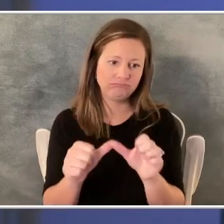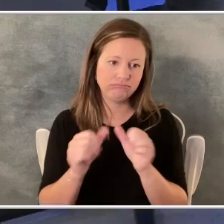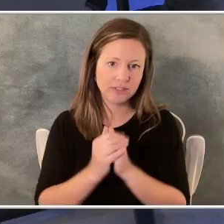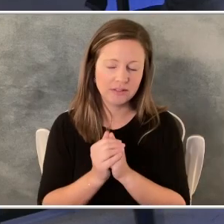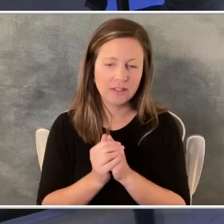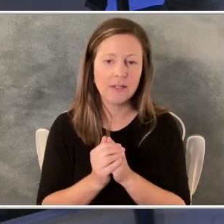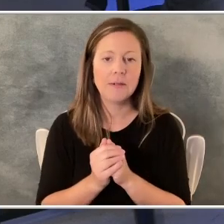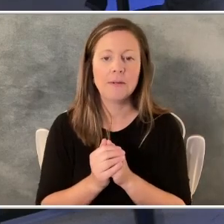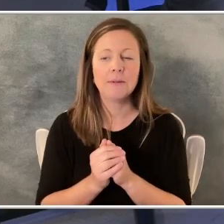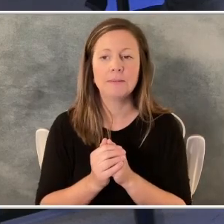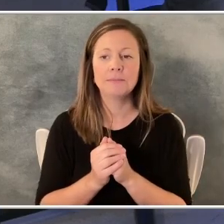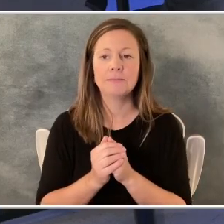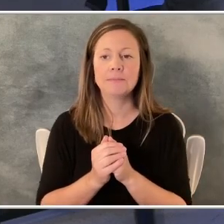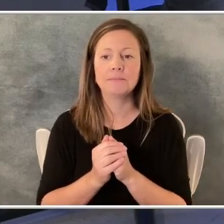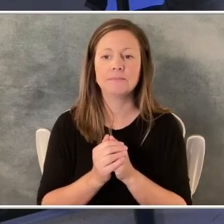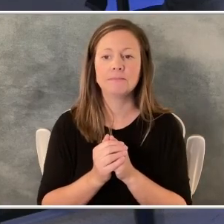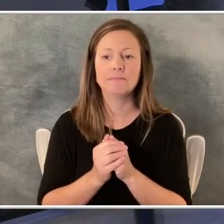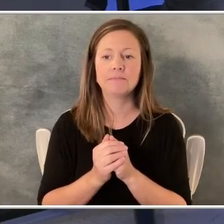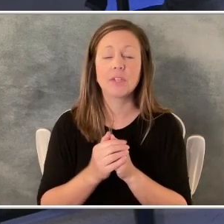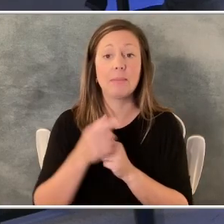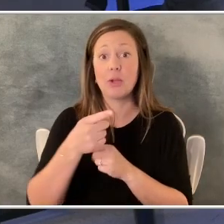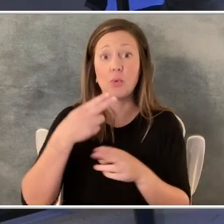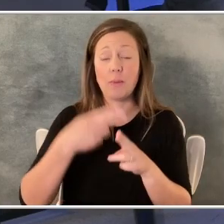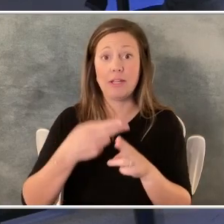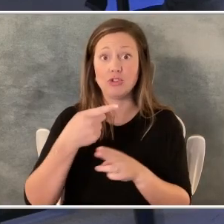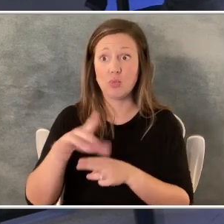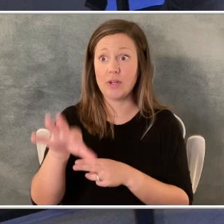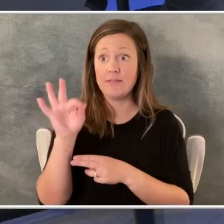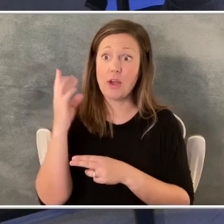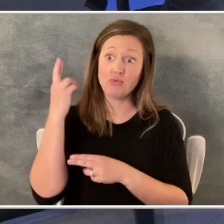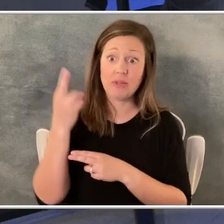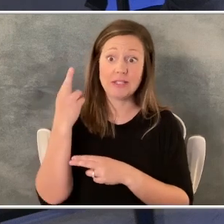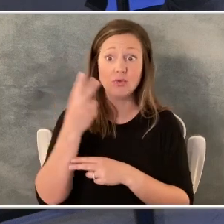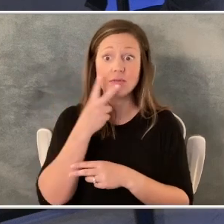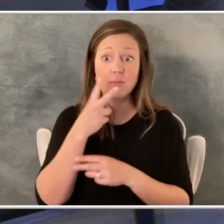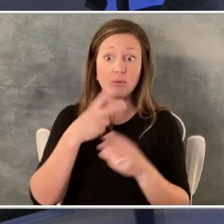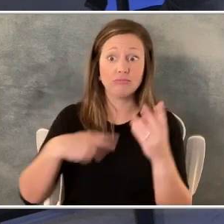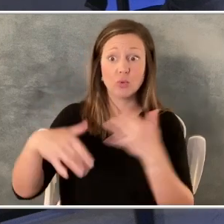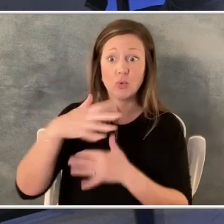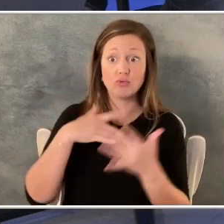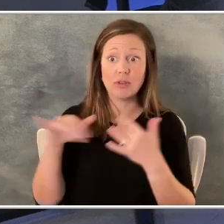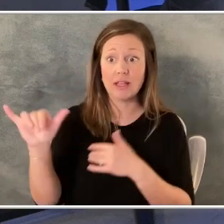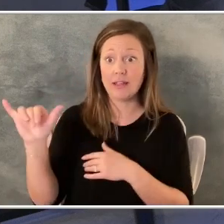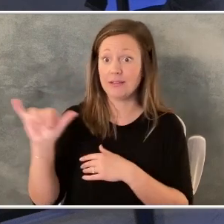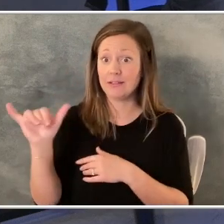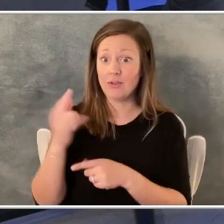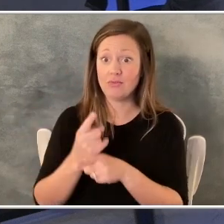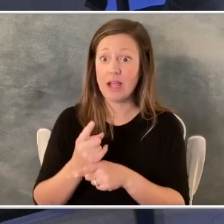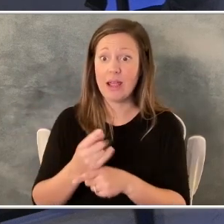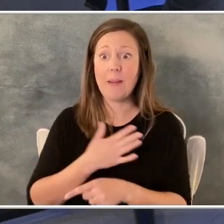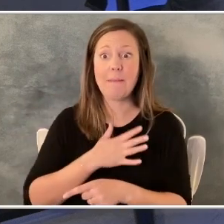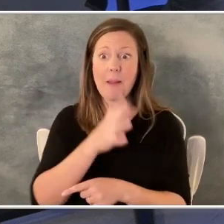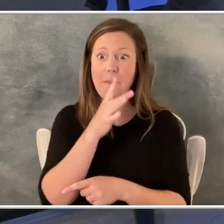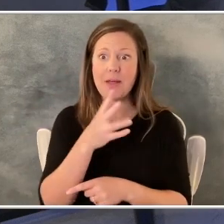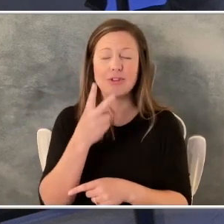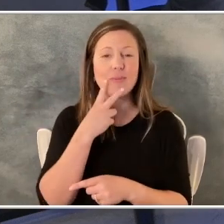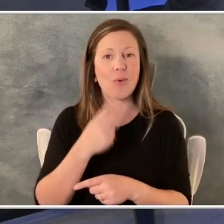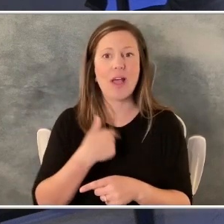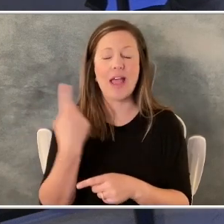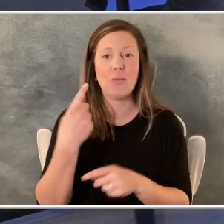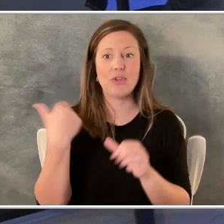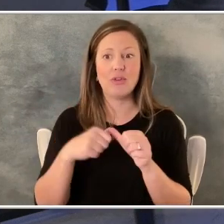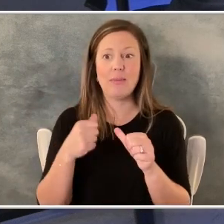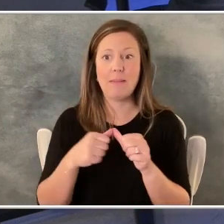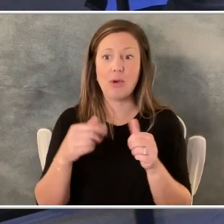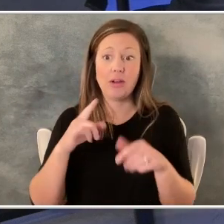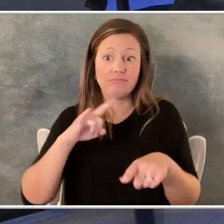you were saying, I think you just found reasons to smoke socially, I would imagine. My mother smoked. I just remember there always being a cigarette in her hand at any